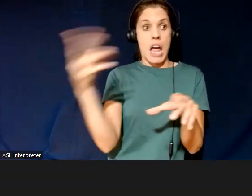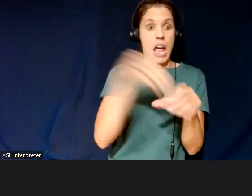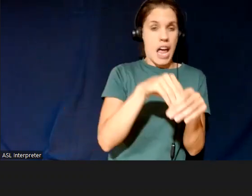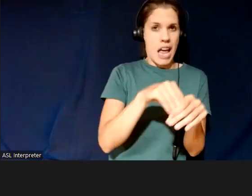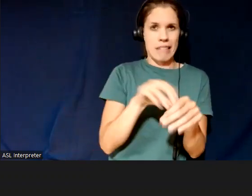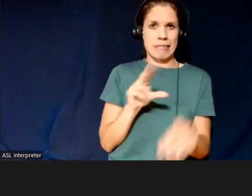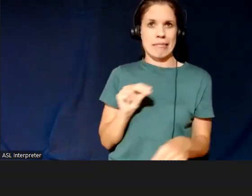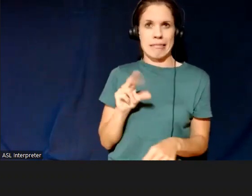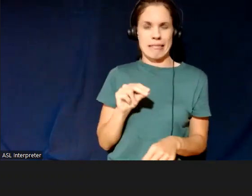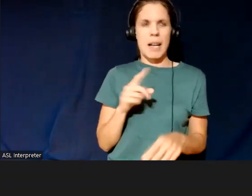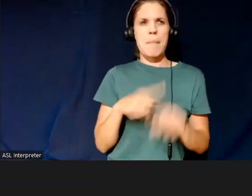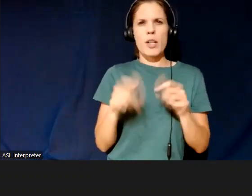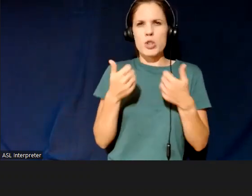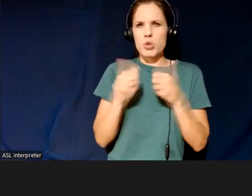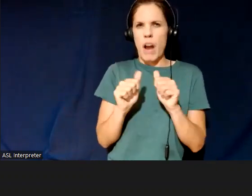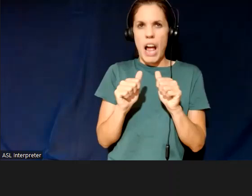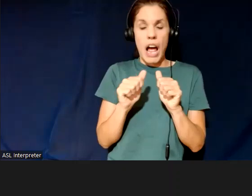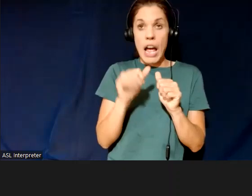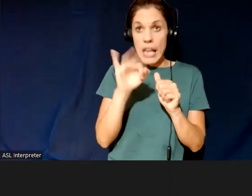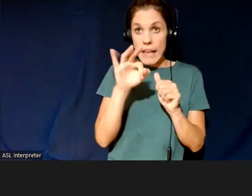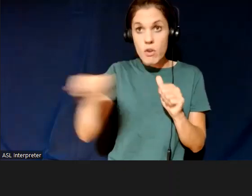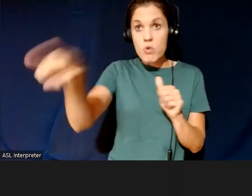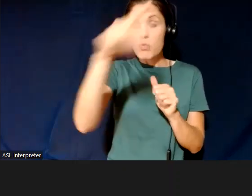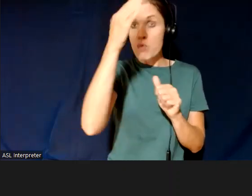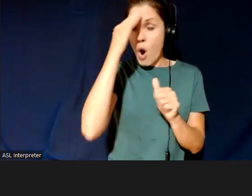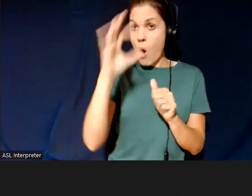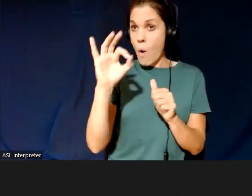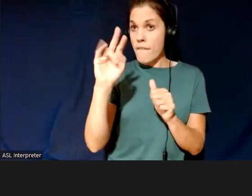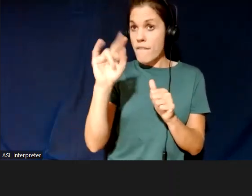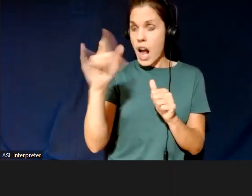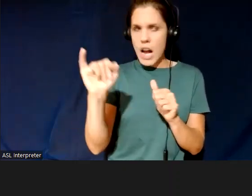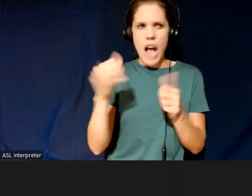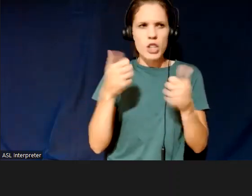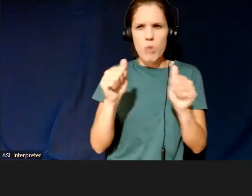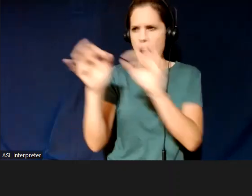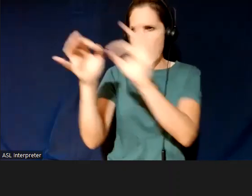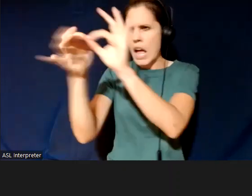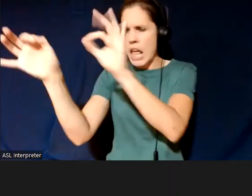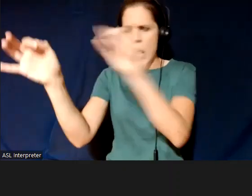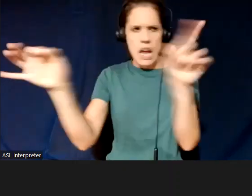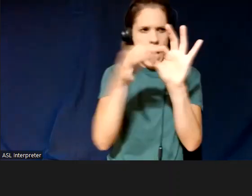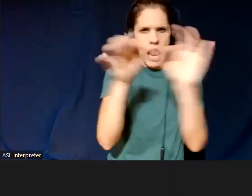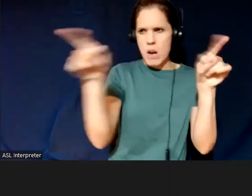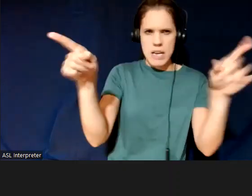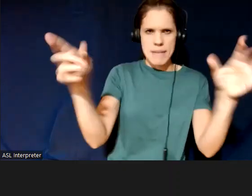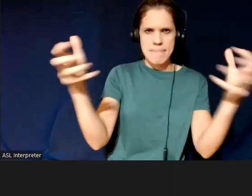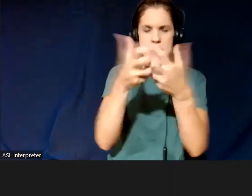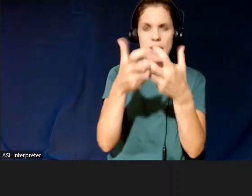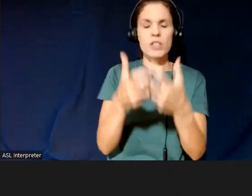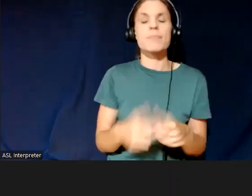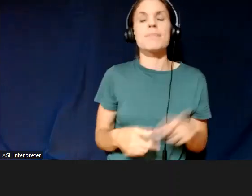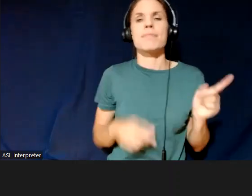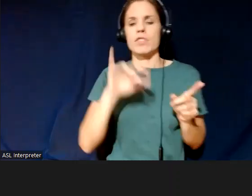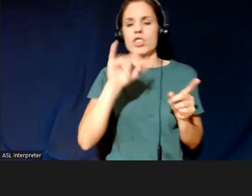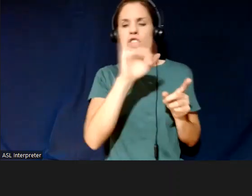we can improve. Okay, and so I think we're going to try to close things out here, but I will take this one from